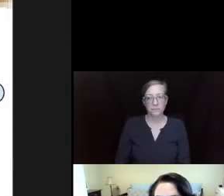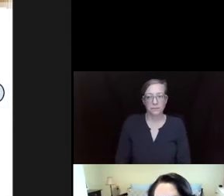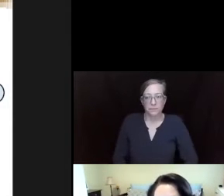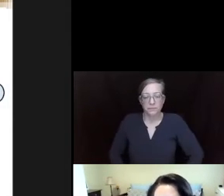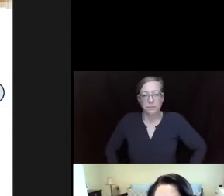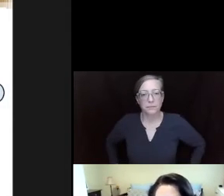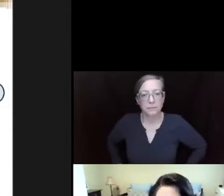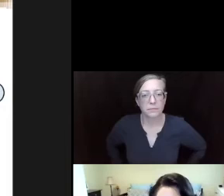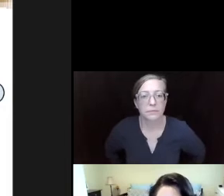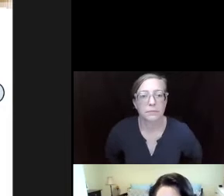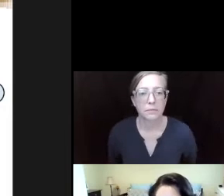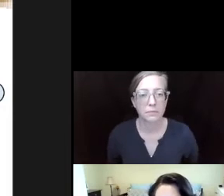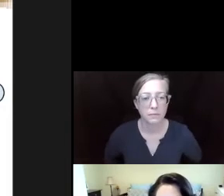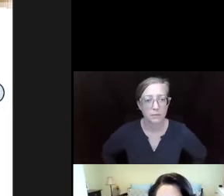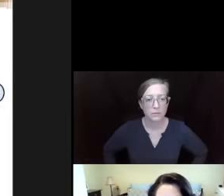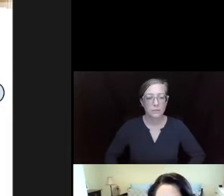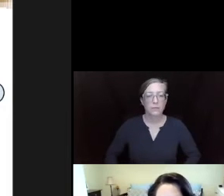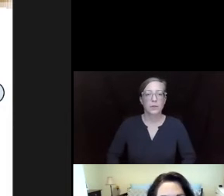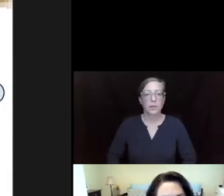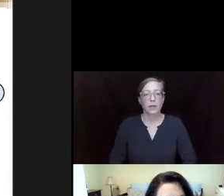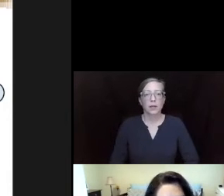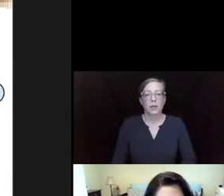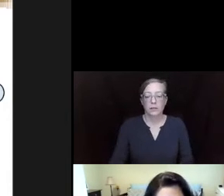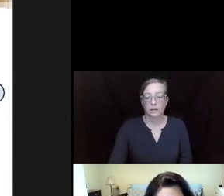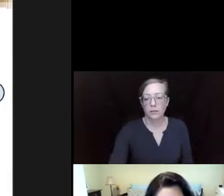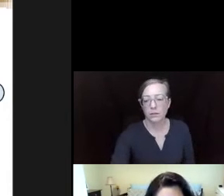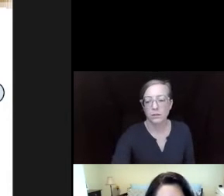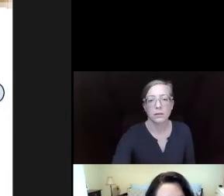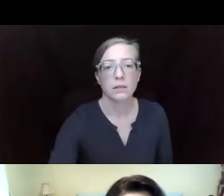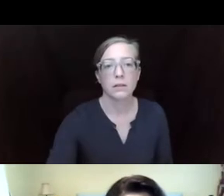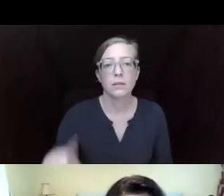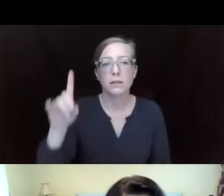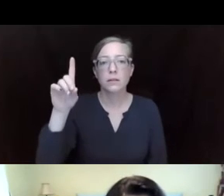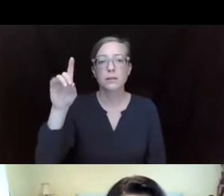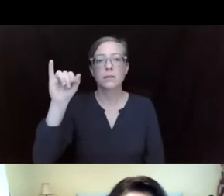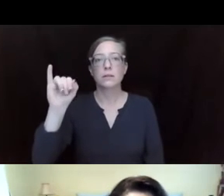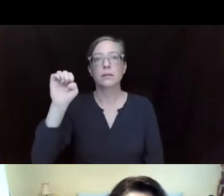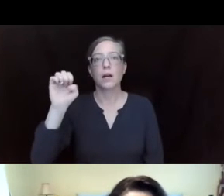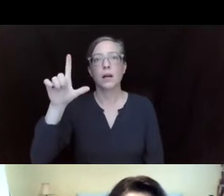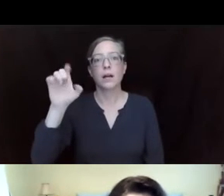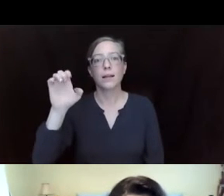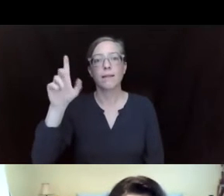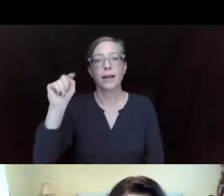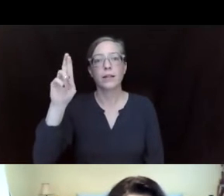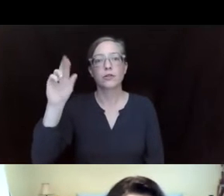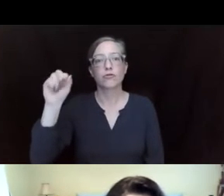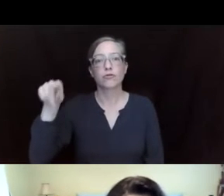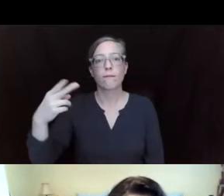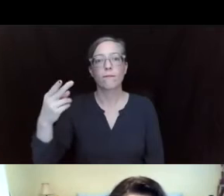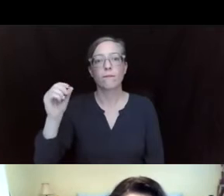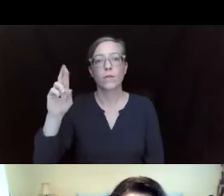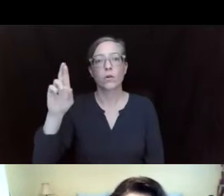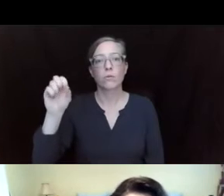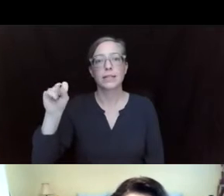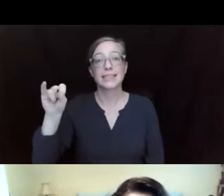course. This is called electrophoresis. And for a very long time, it was thought that was a dominant effect. I will